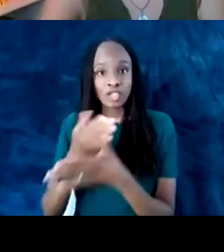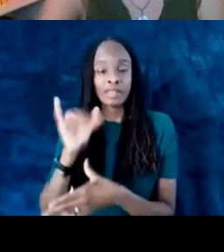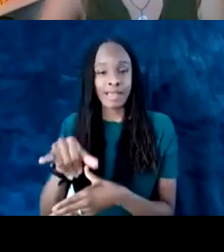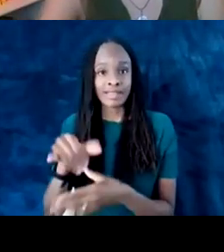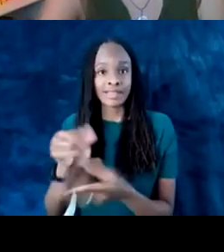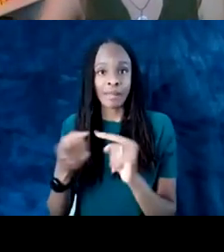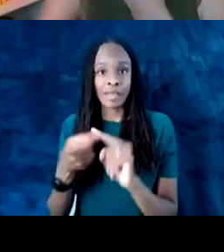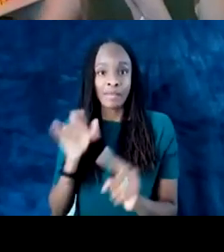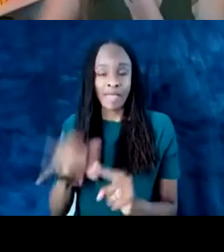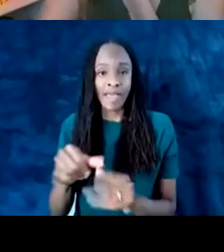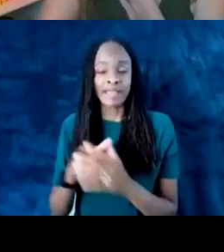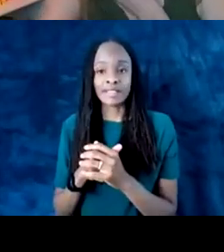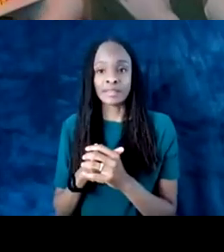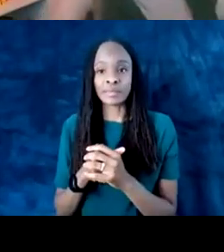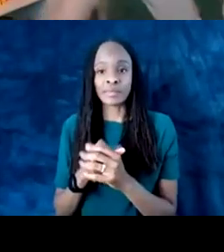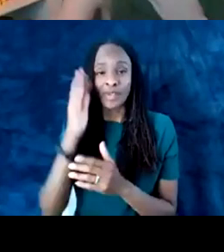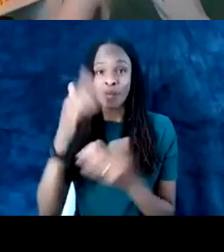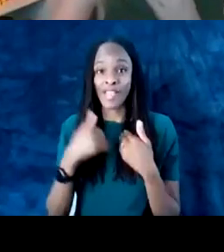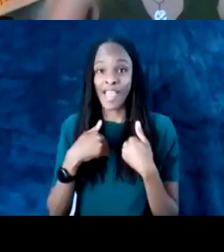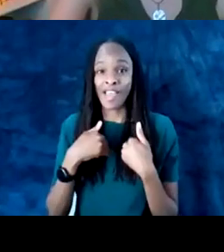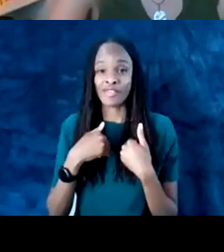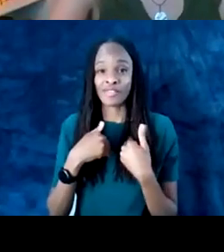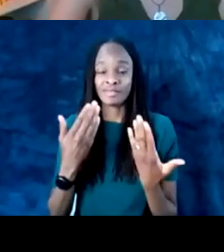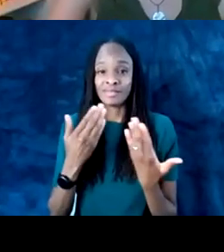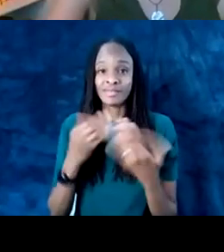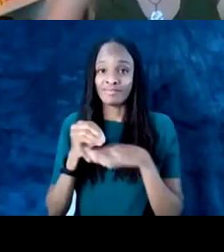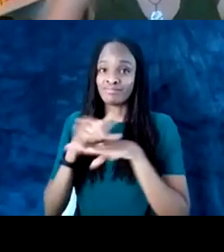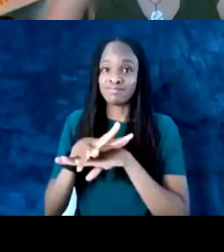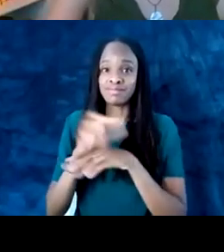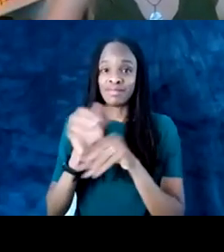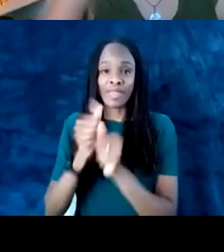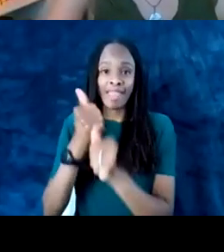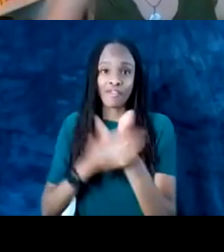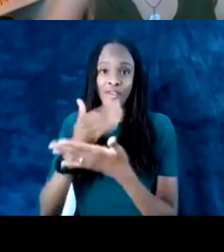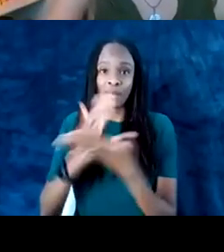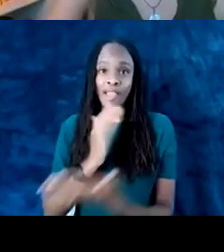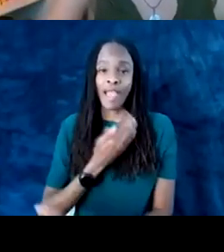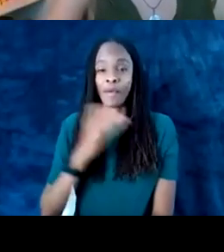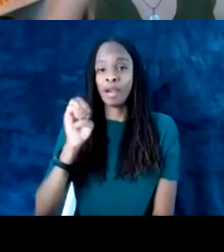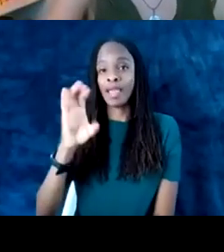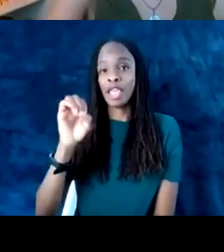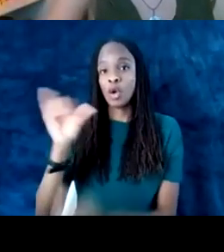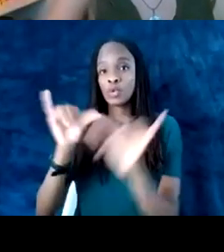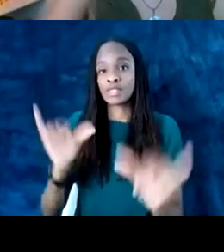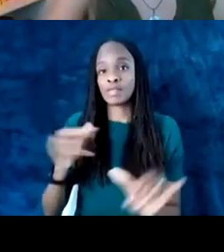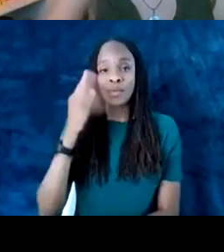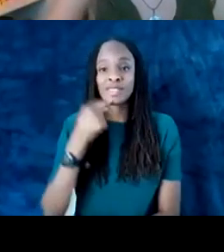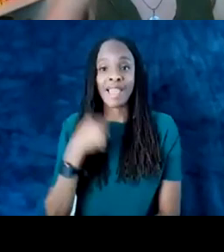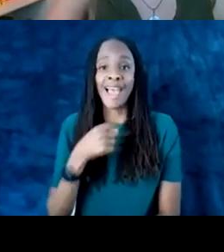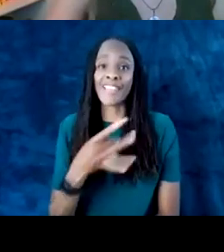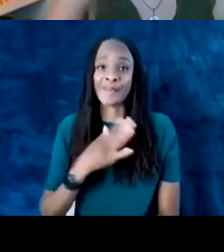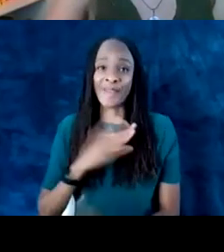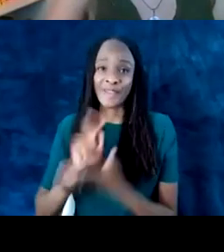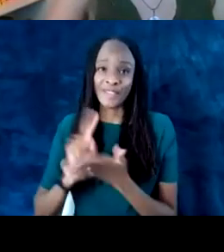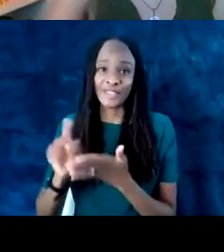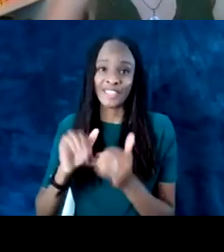is just going to, it's going to have a fingerprint on every part of our ecosystem. Mm-hmm, I mean, mm-hmm. I would just say, I like my research like I